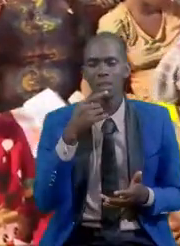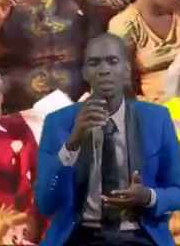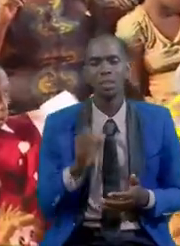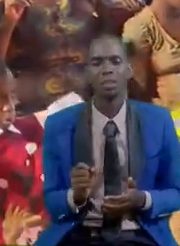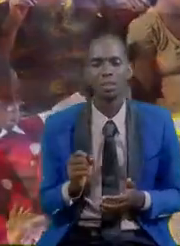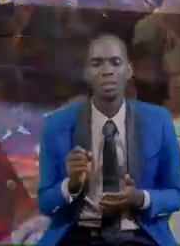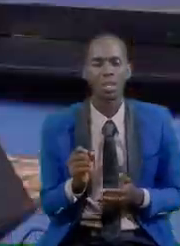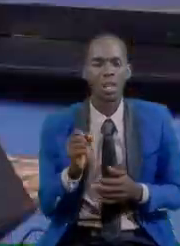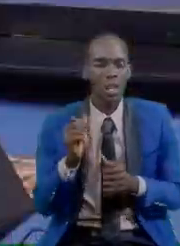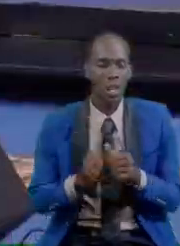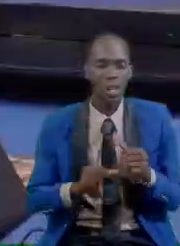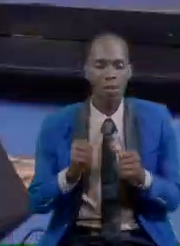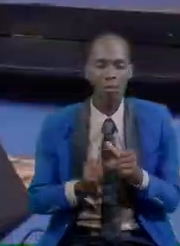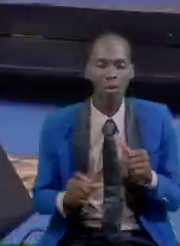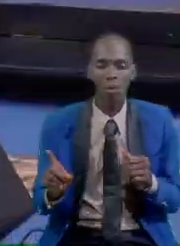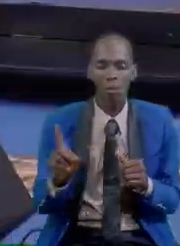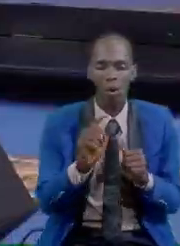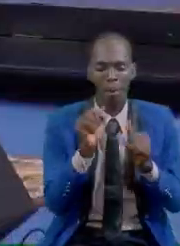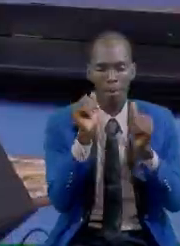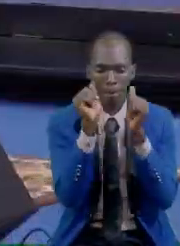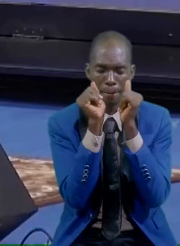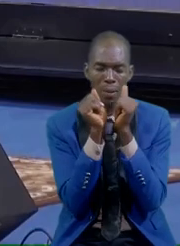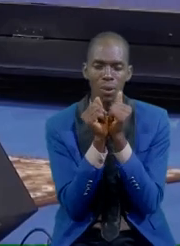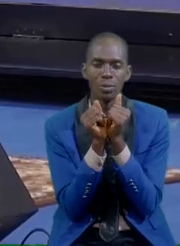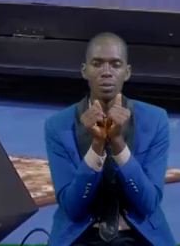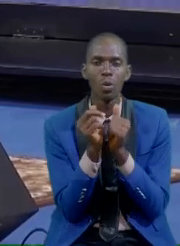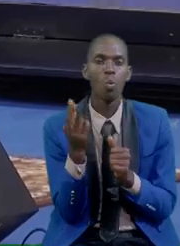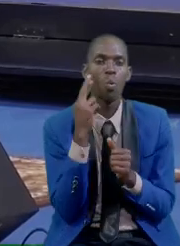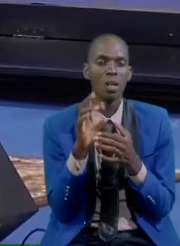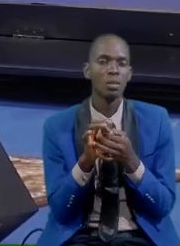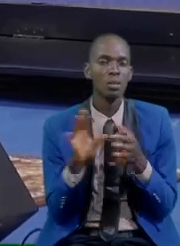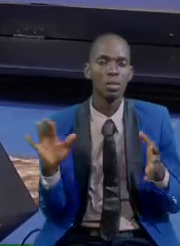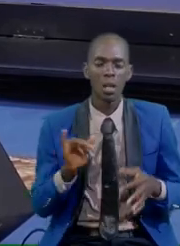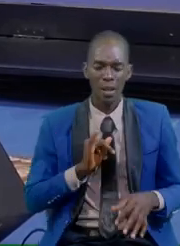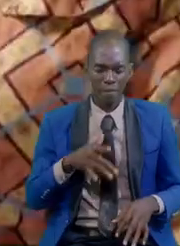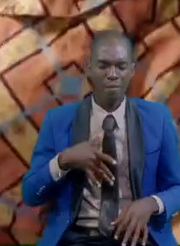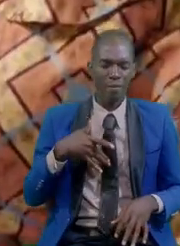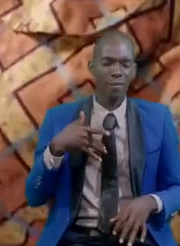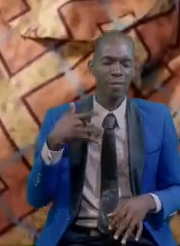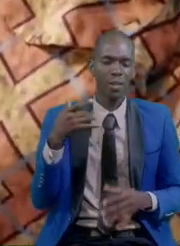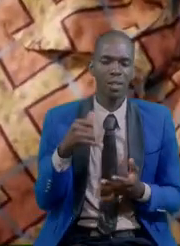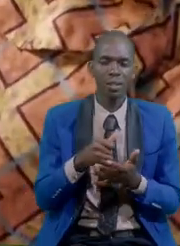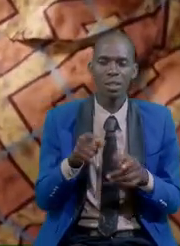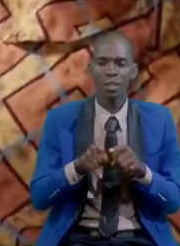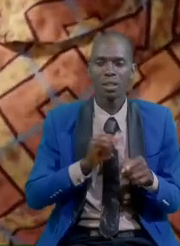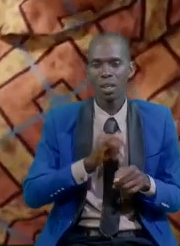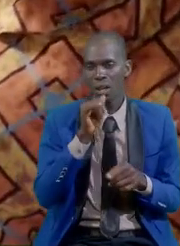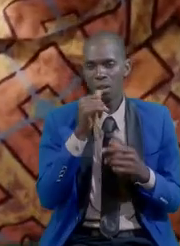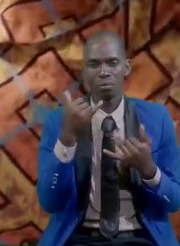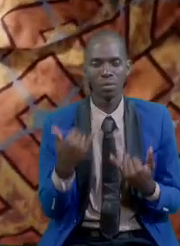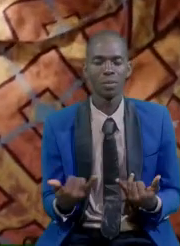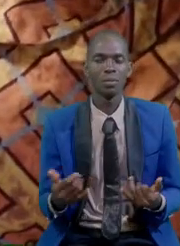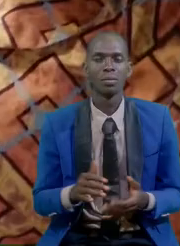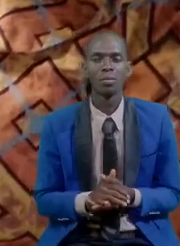everyone's bands were loose. I feel it as I'm here.